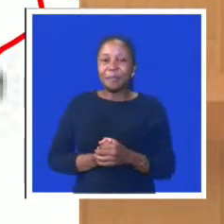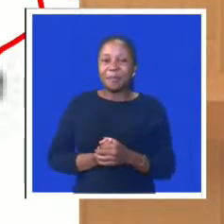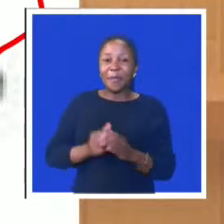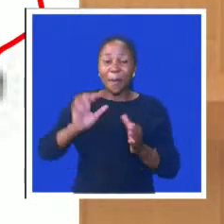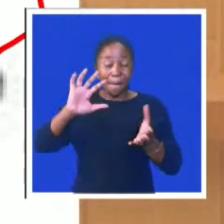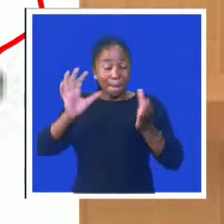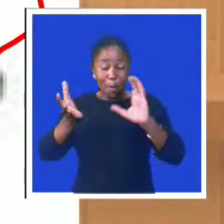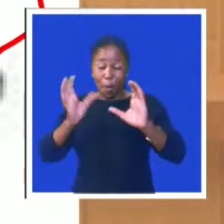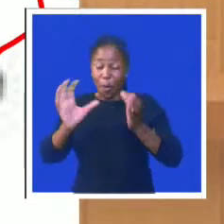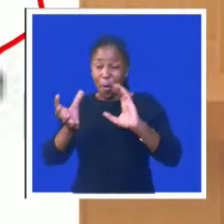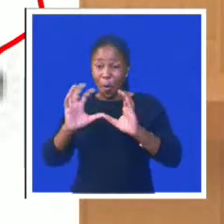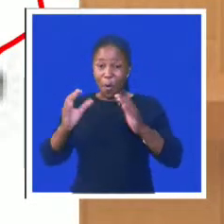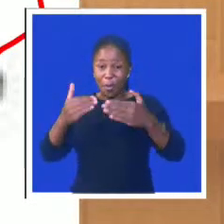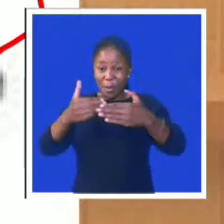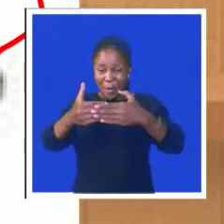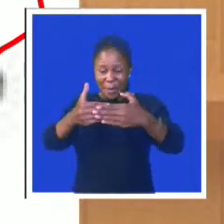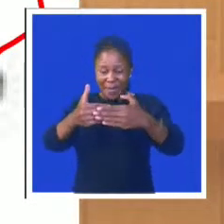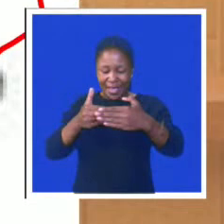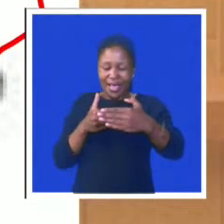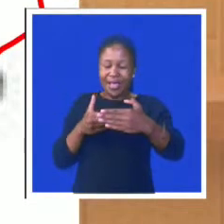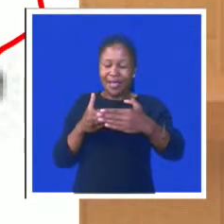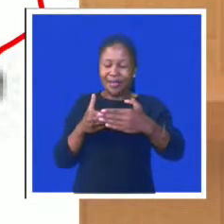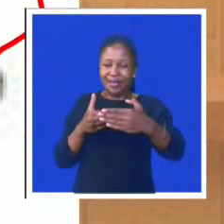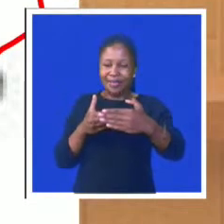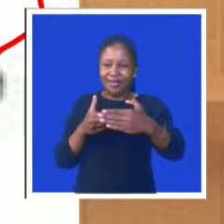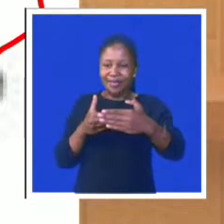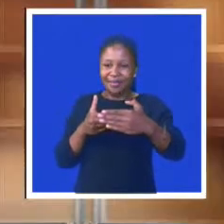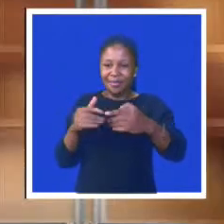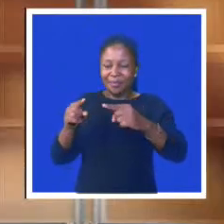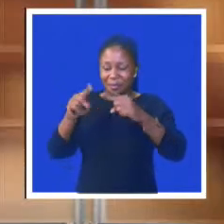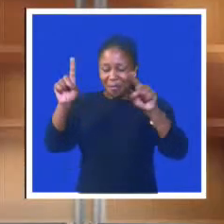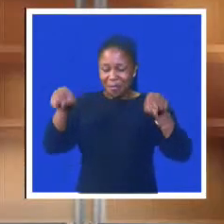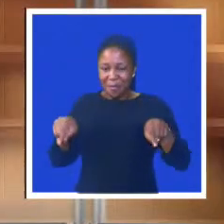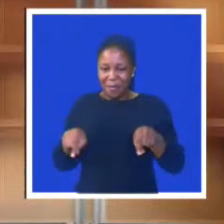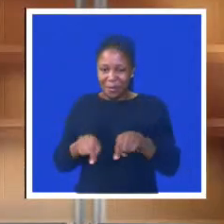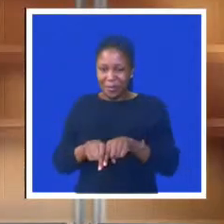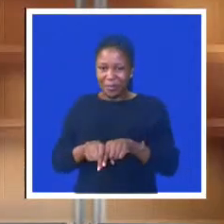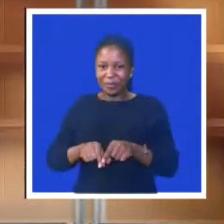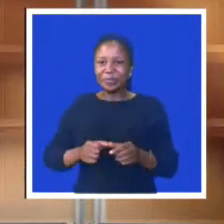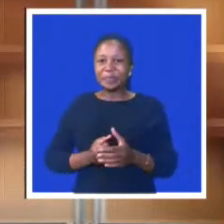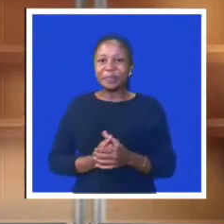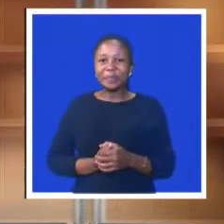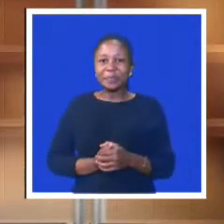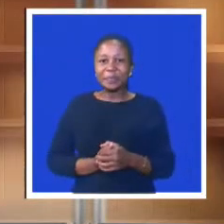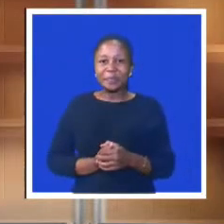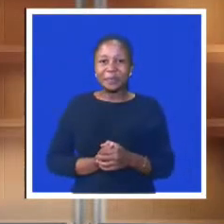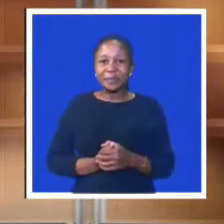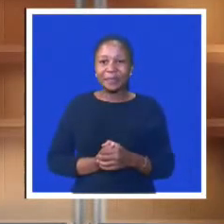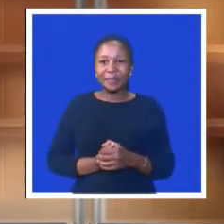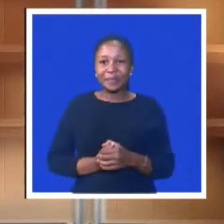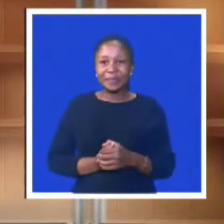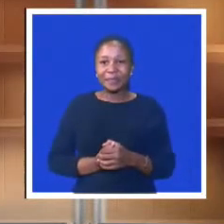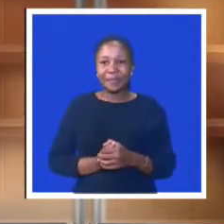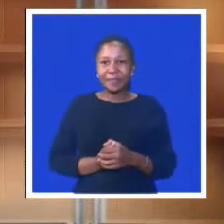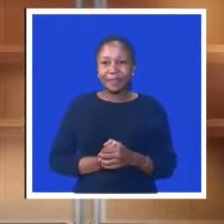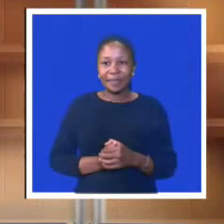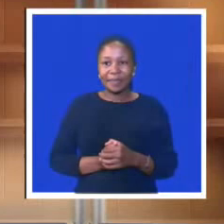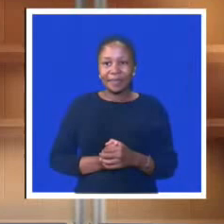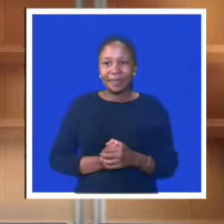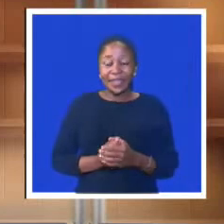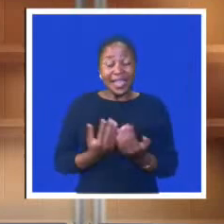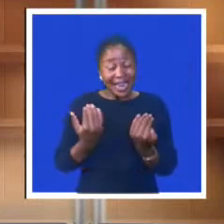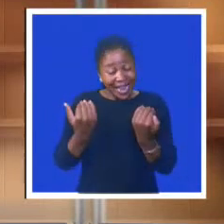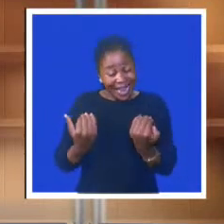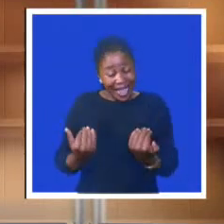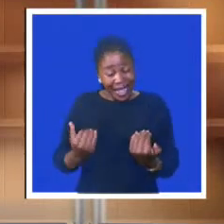is behind the box. All right, dear Elena. I hope now, through the use